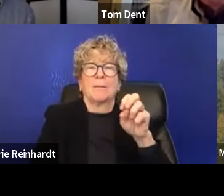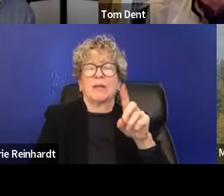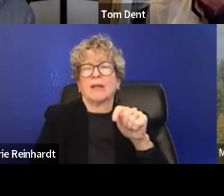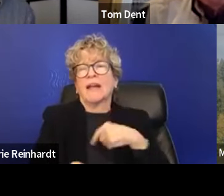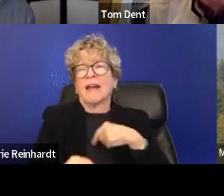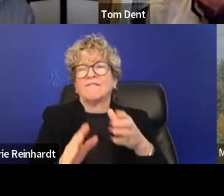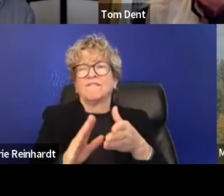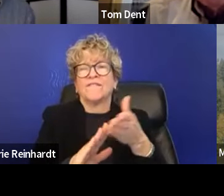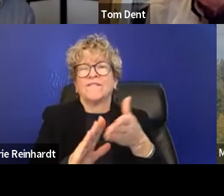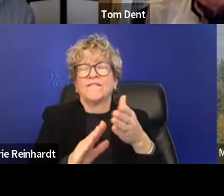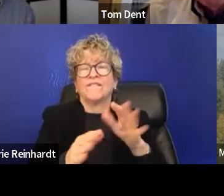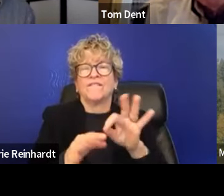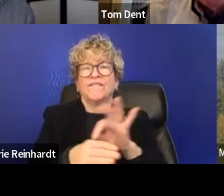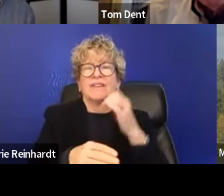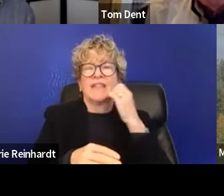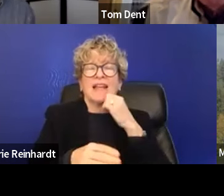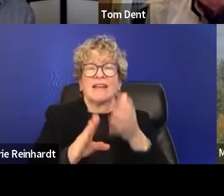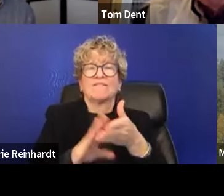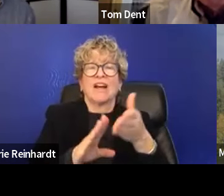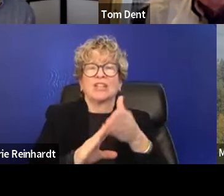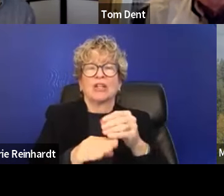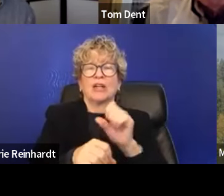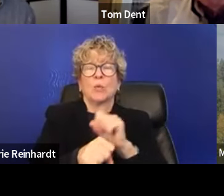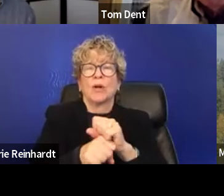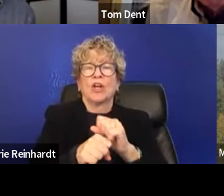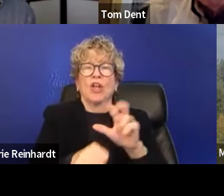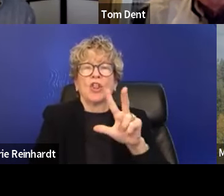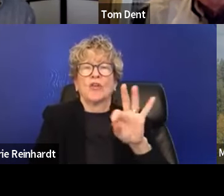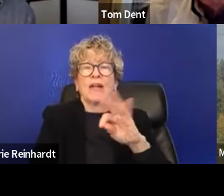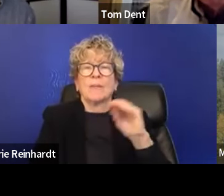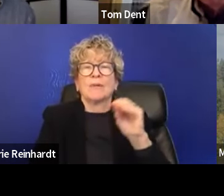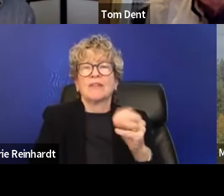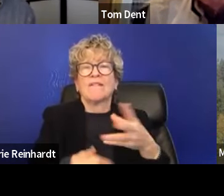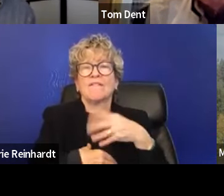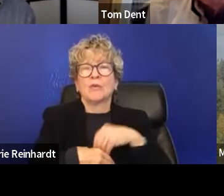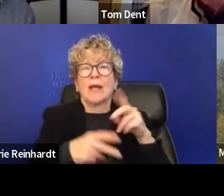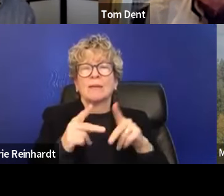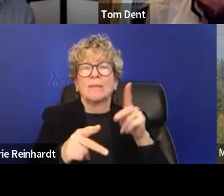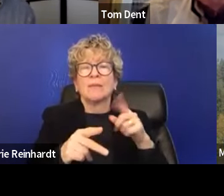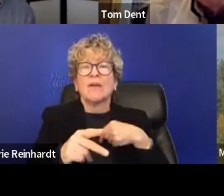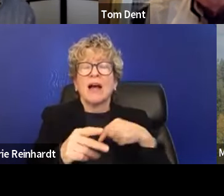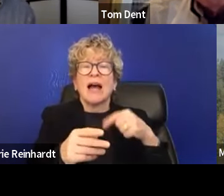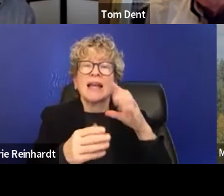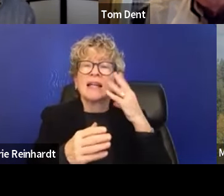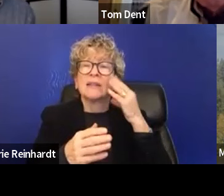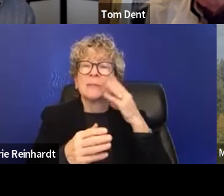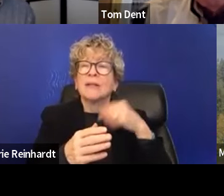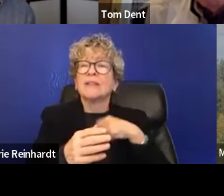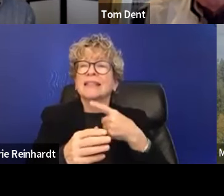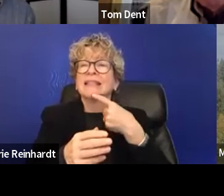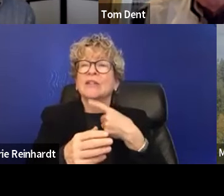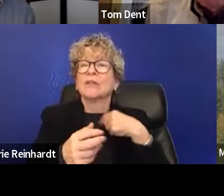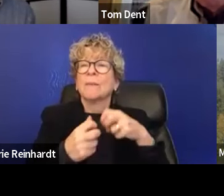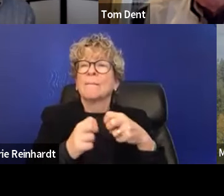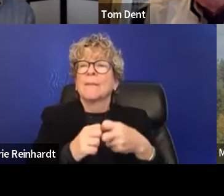treatment. In the month leading up to the survey, 39% of trans people studied had experienced serious psychological distress,